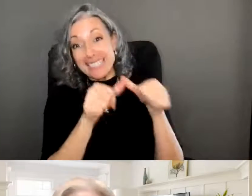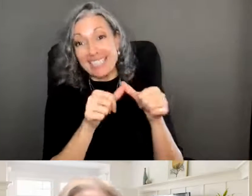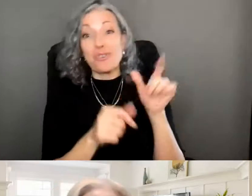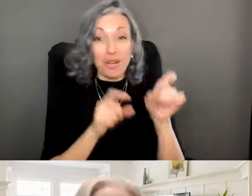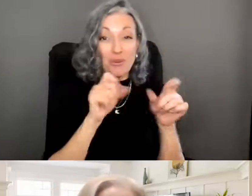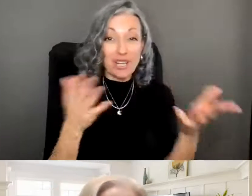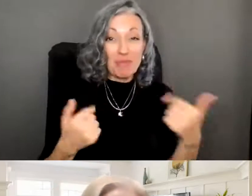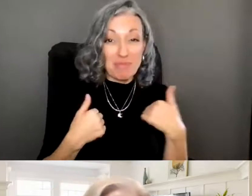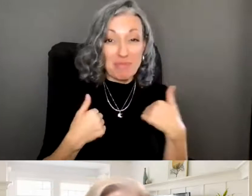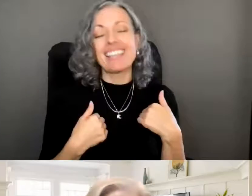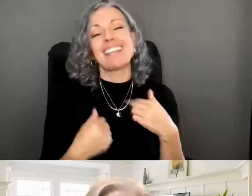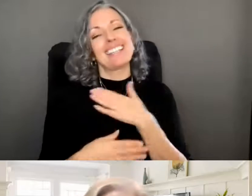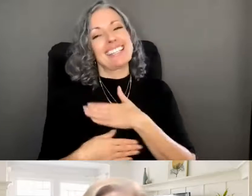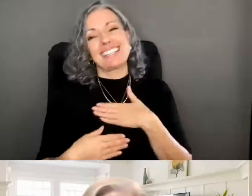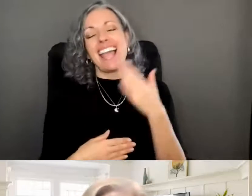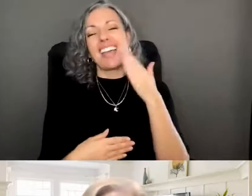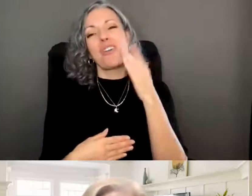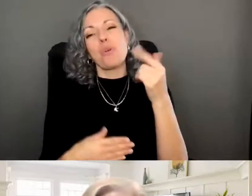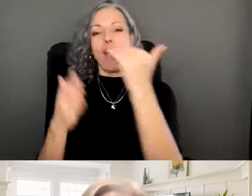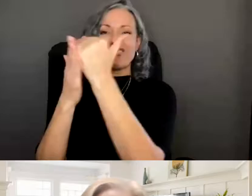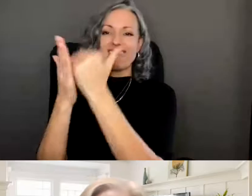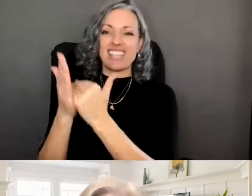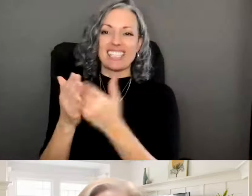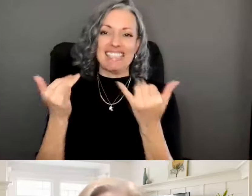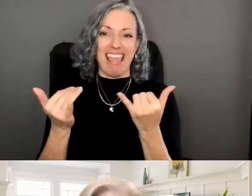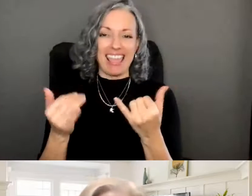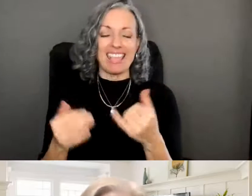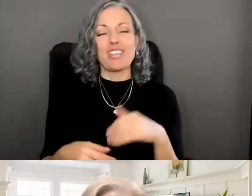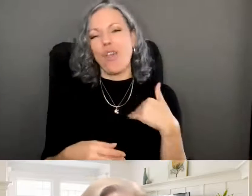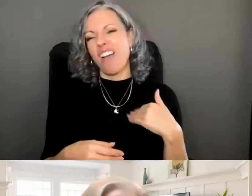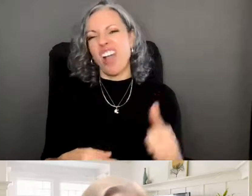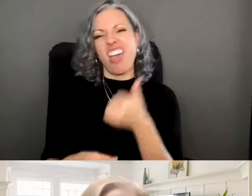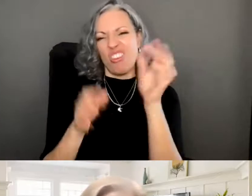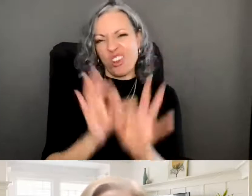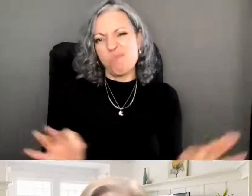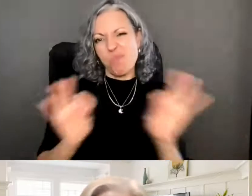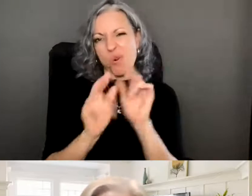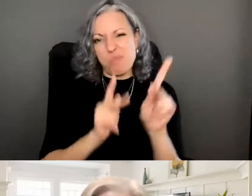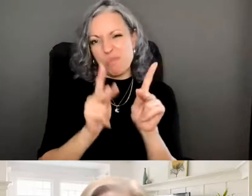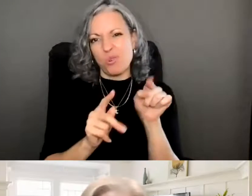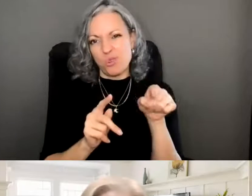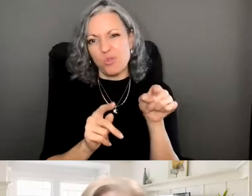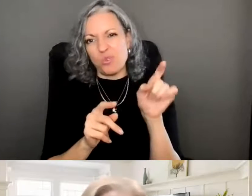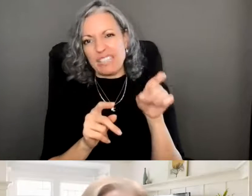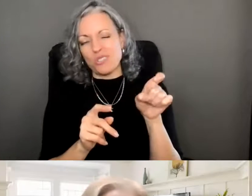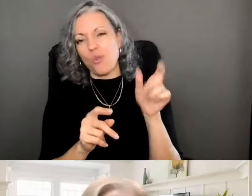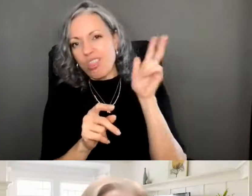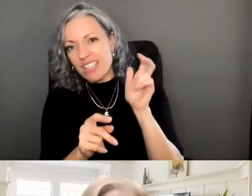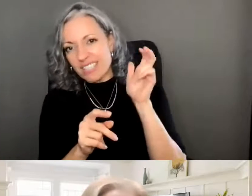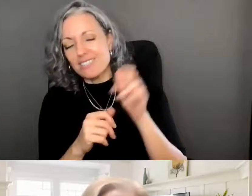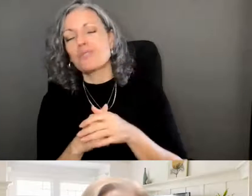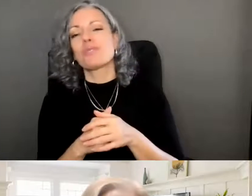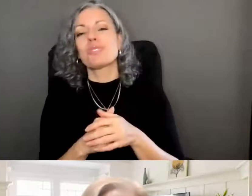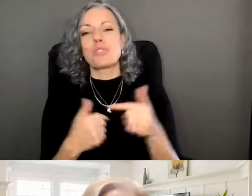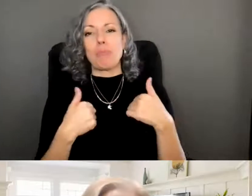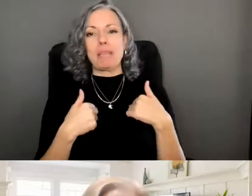I appreciate that. But I know you have an agenda and you have public comment and other important people to hear from. So I'll